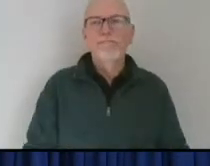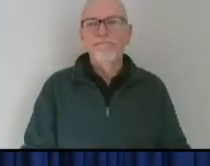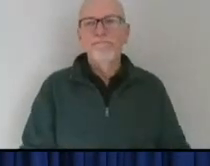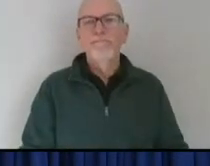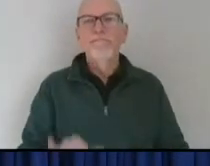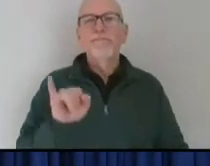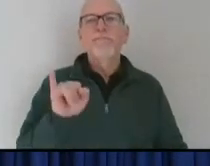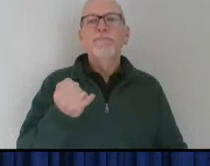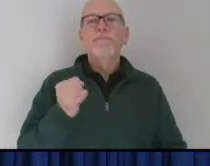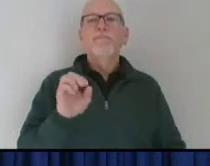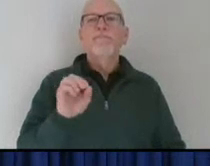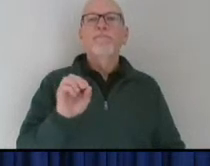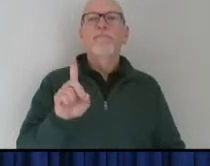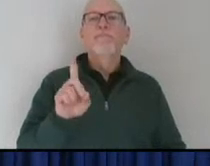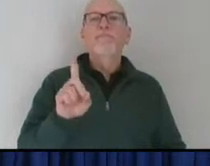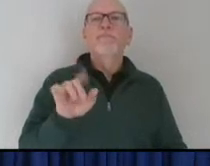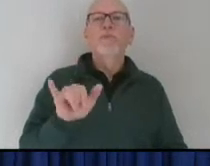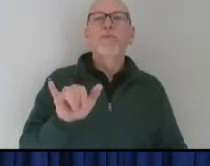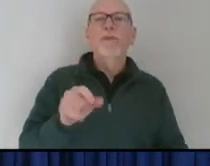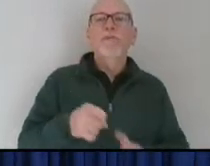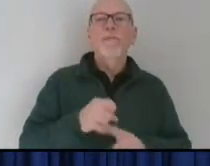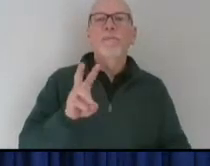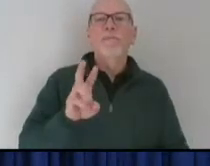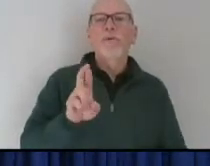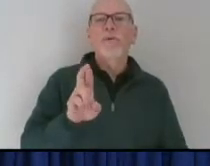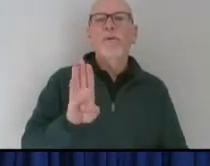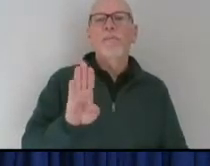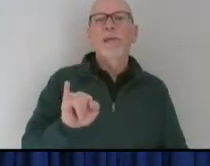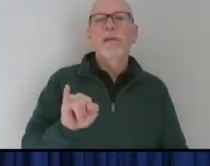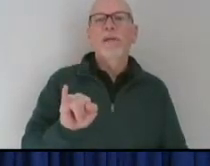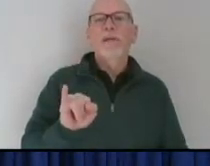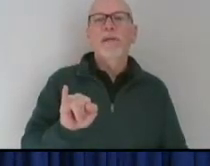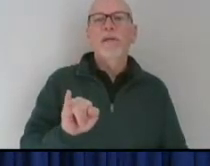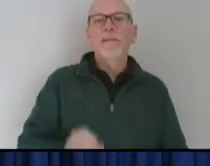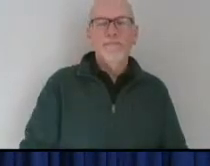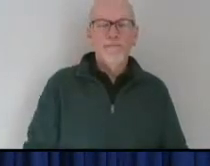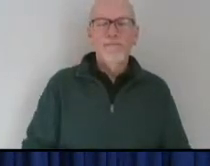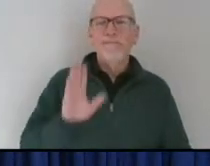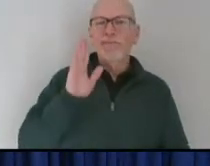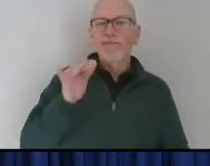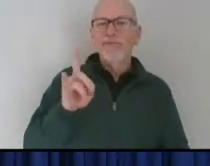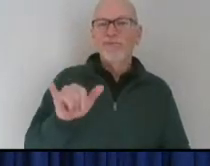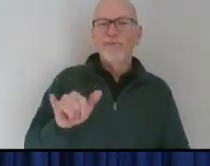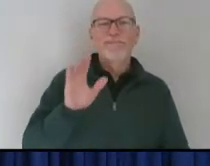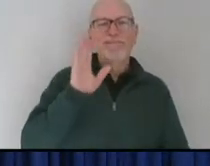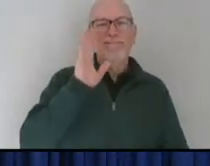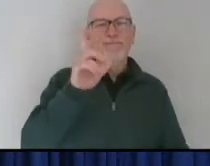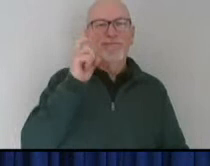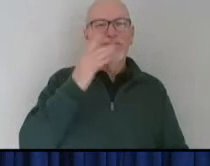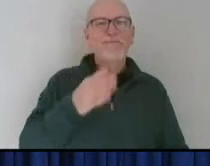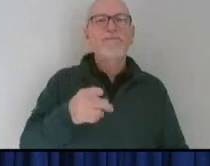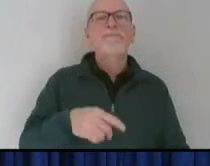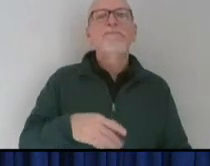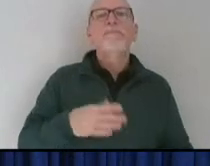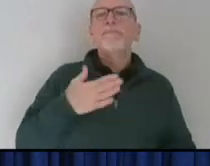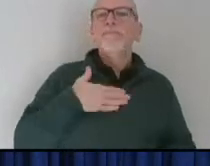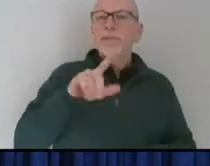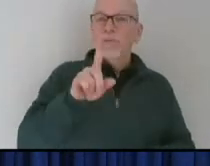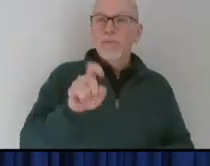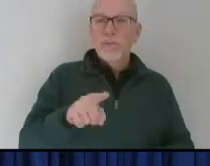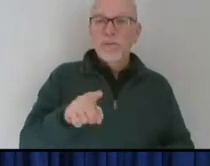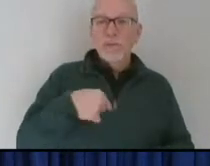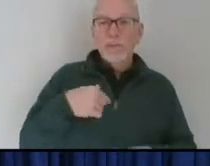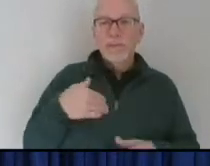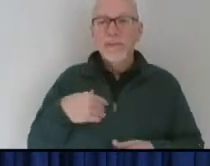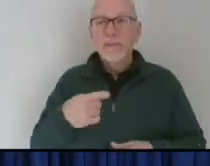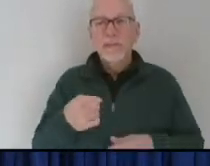with WRBI. Afternoon, Jody. Good afternoon, Governor. My question is, I had a